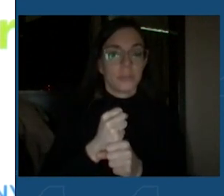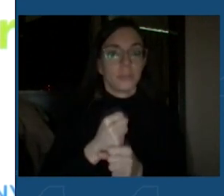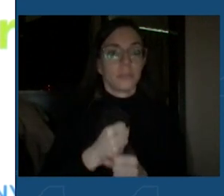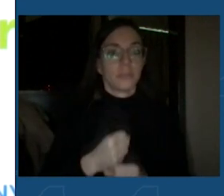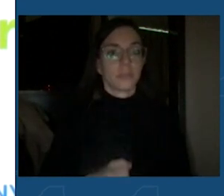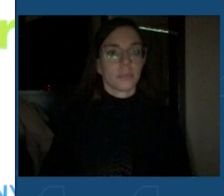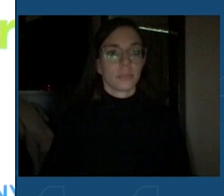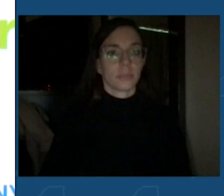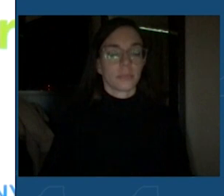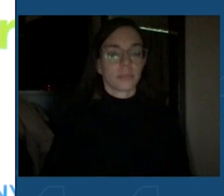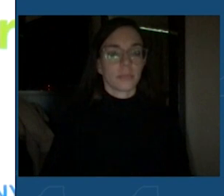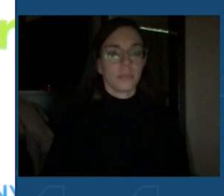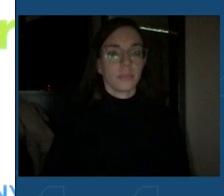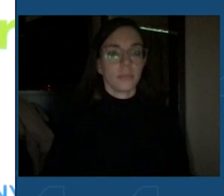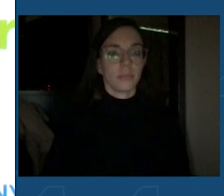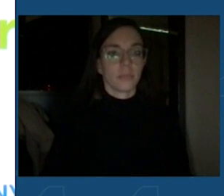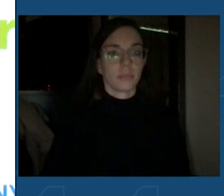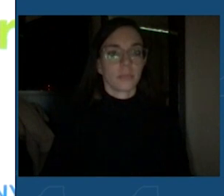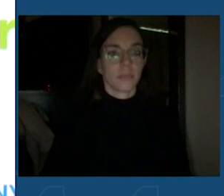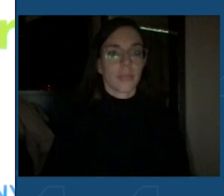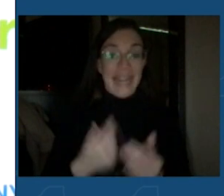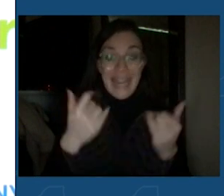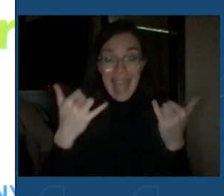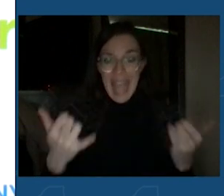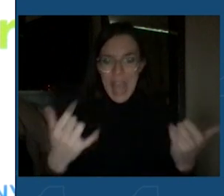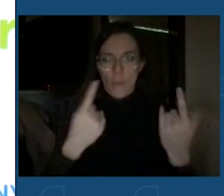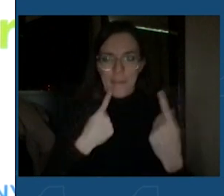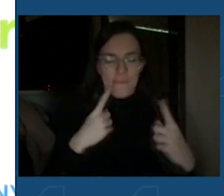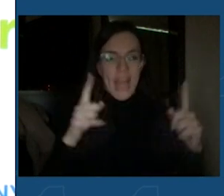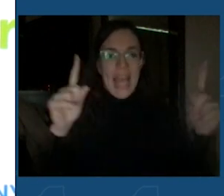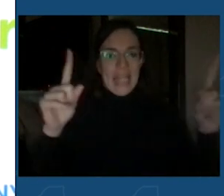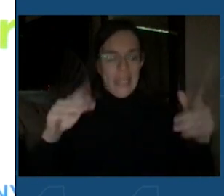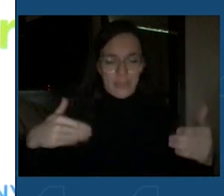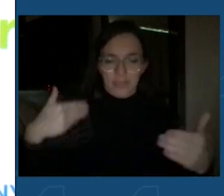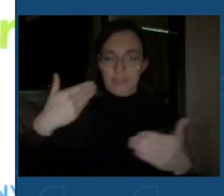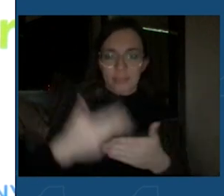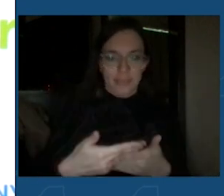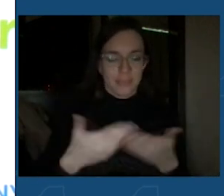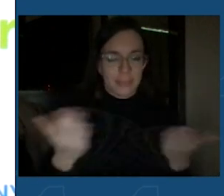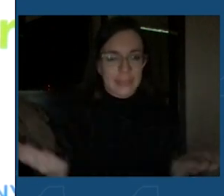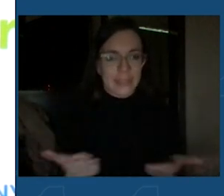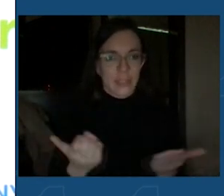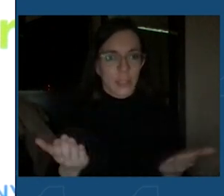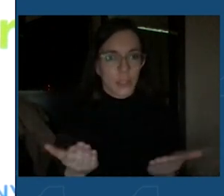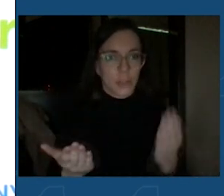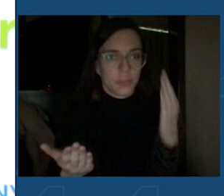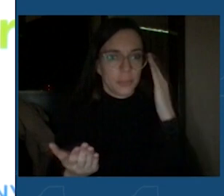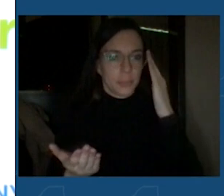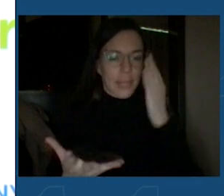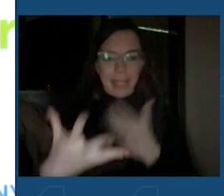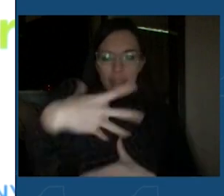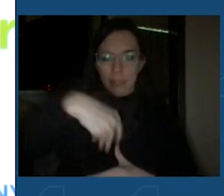It may finally be here to strike a match and burn a flame and involve everybody.